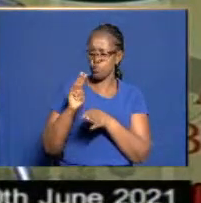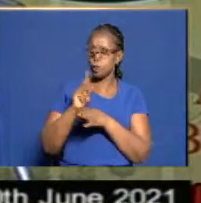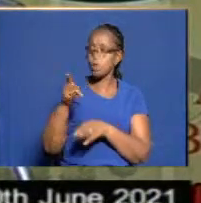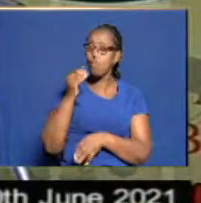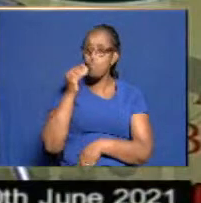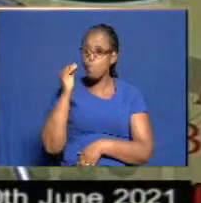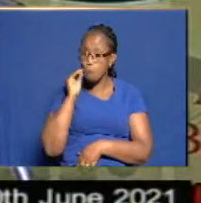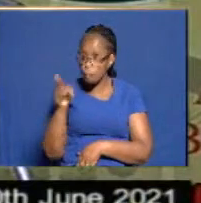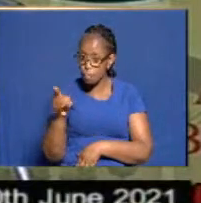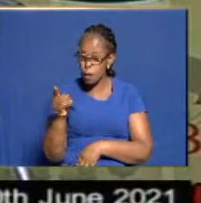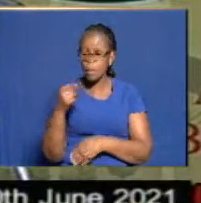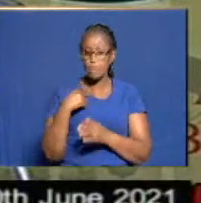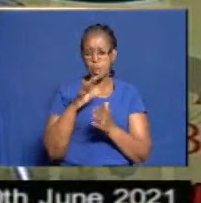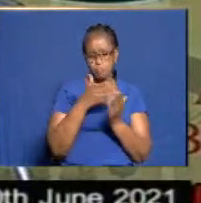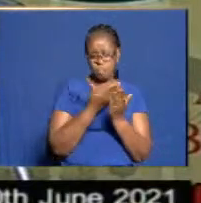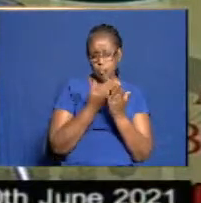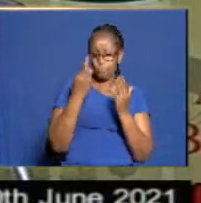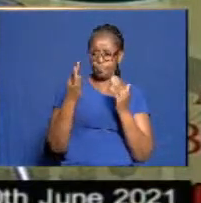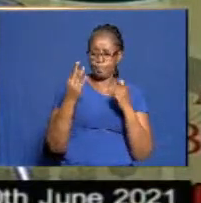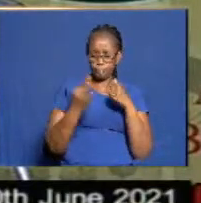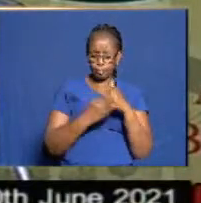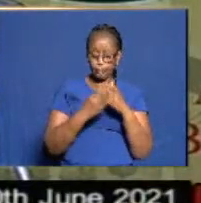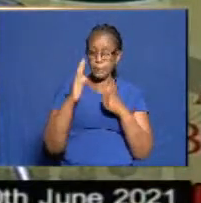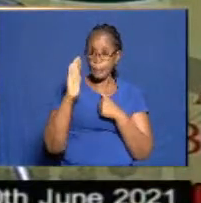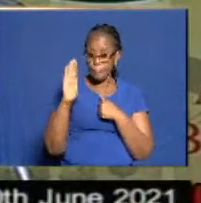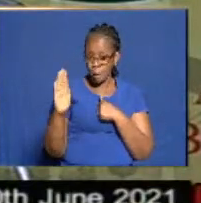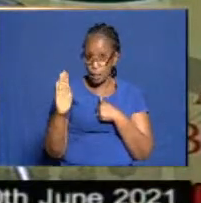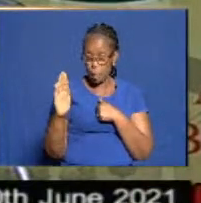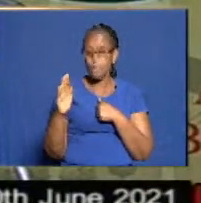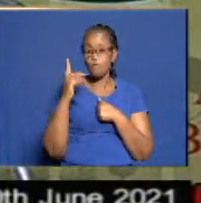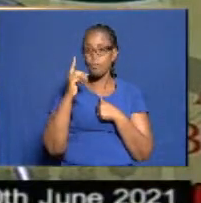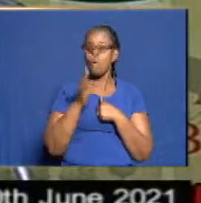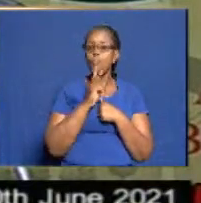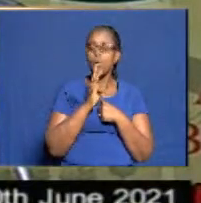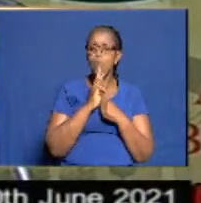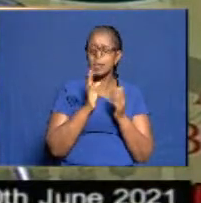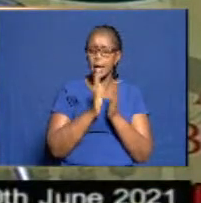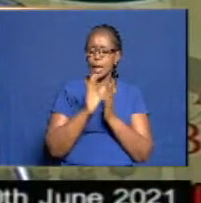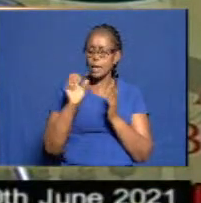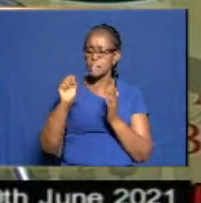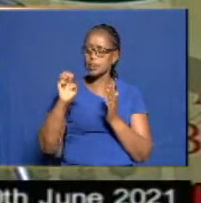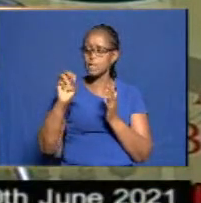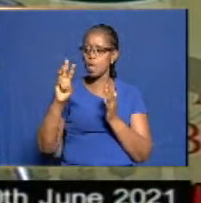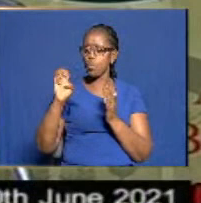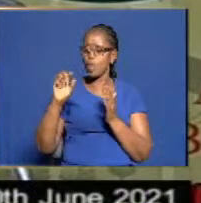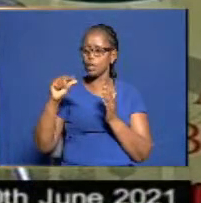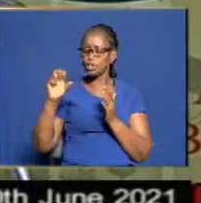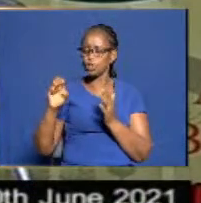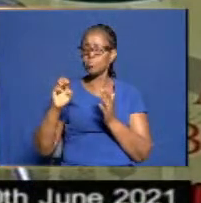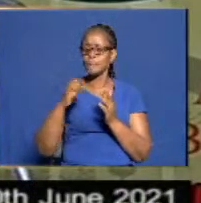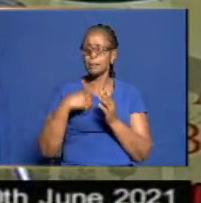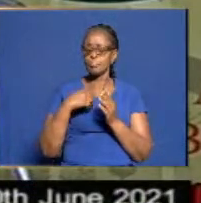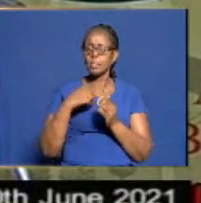proposed an allocation of ₦38 billion for water and sewerage infrastructure development,